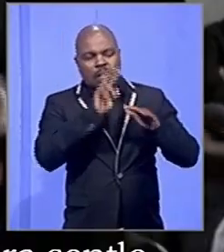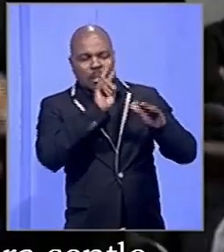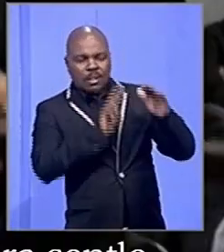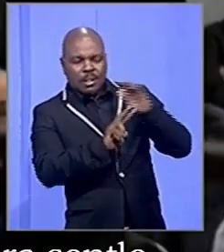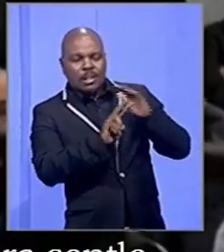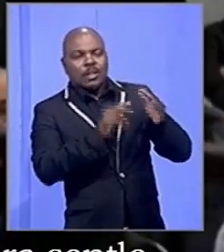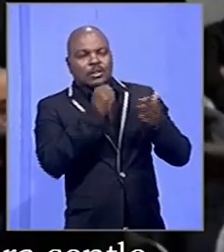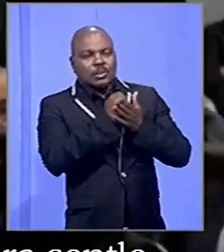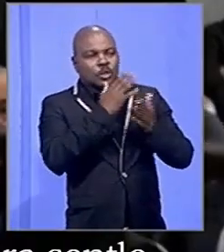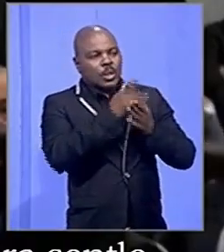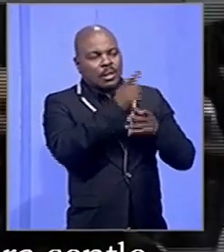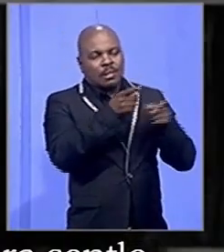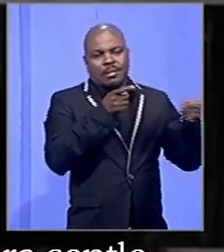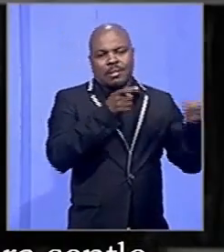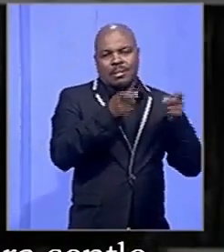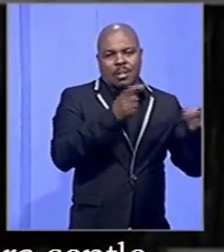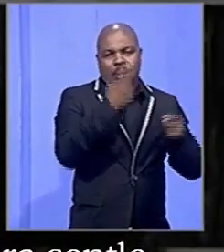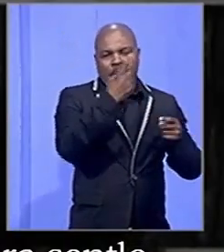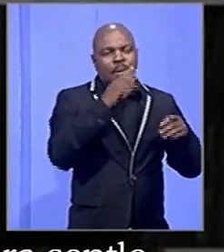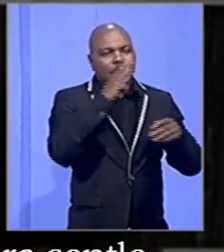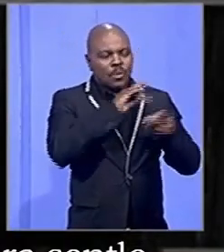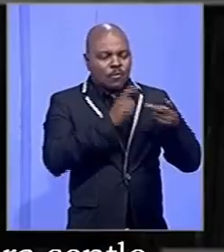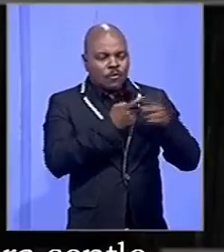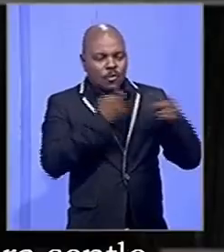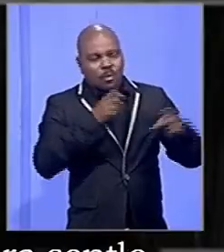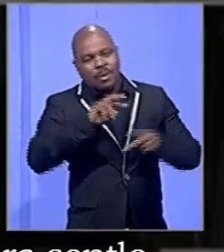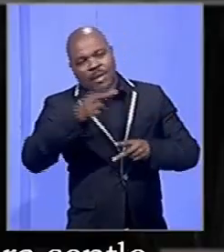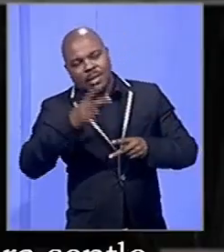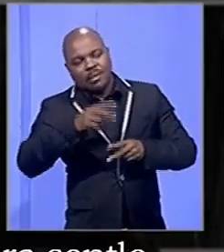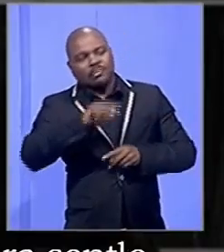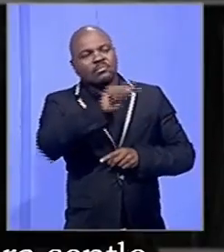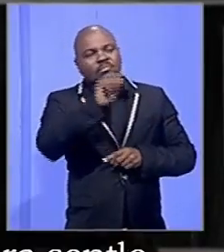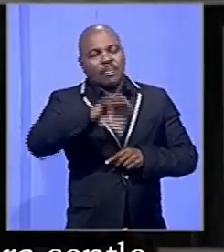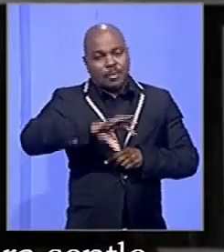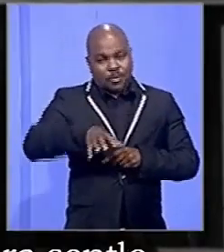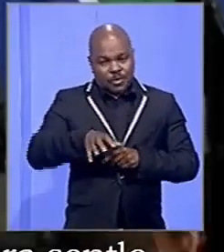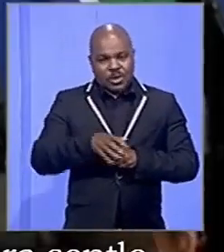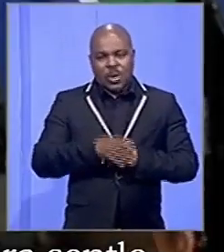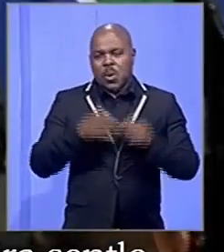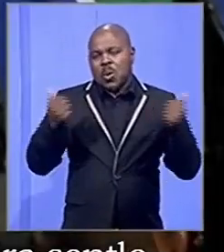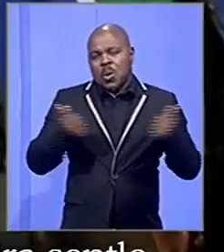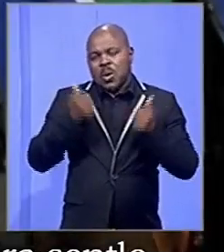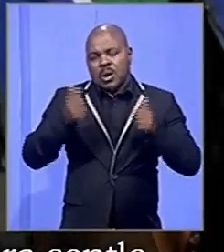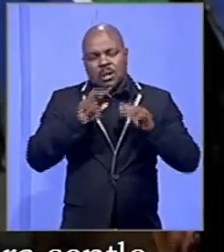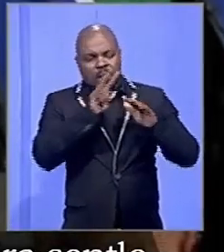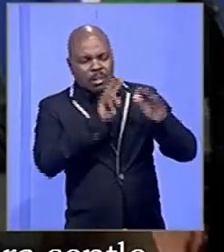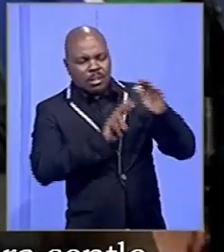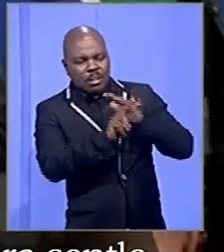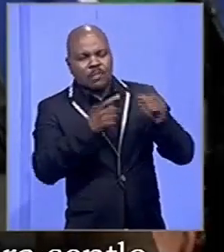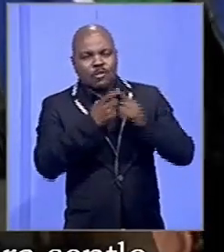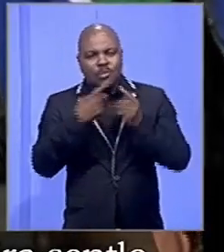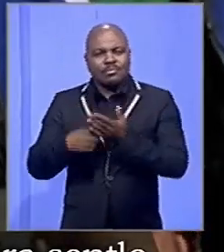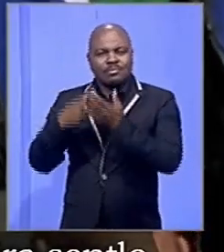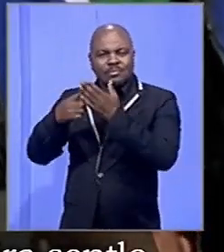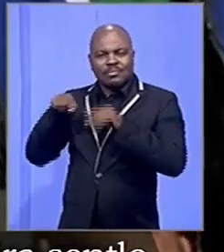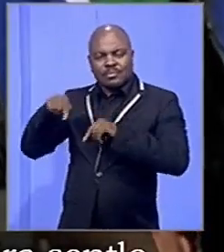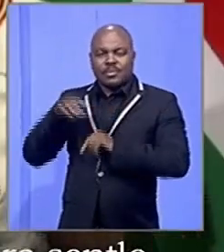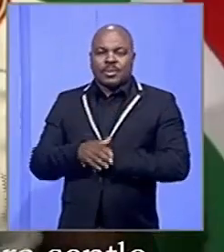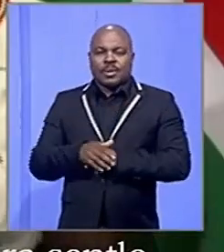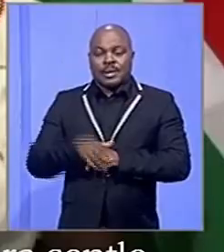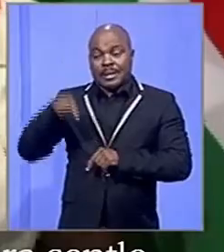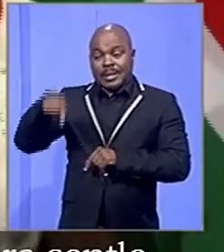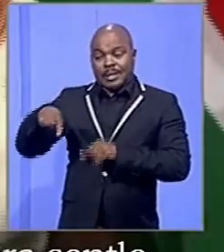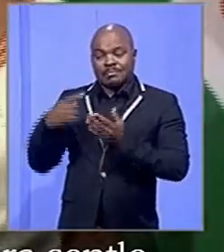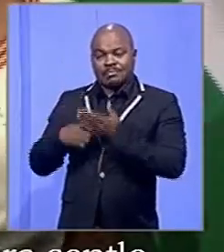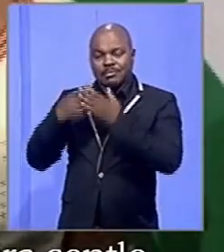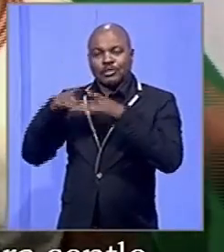busa puso ya bosetšhaba kgotsa kwa diprofenseng dingwe moraga ditlhopho a ne a bonala kwa puisanong. Modulasetilo wa tsona